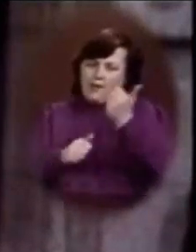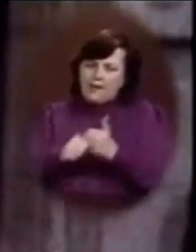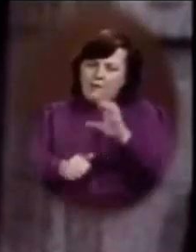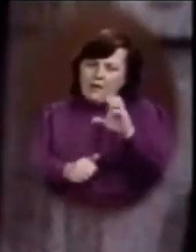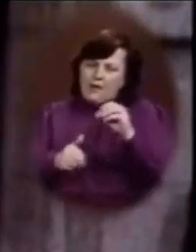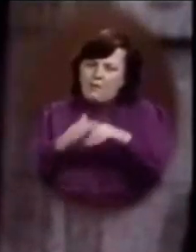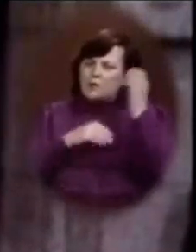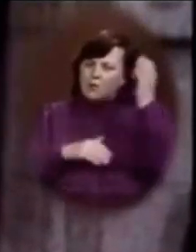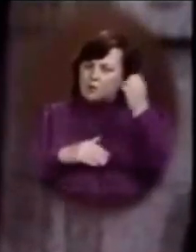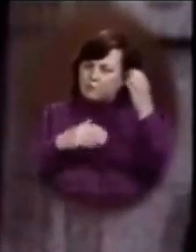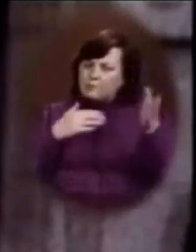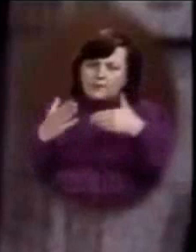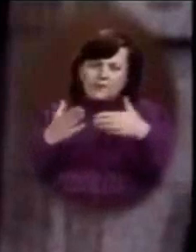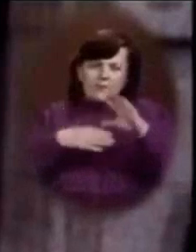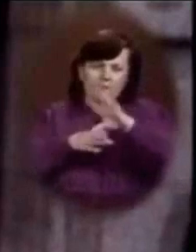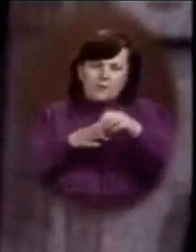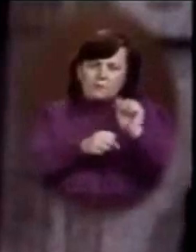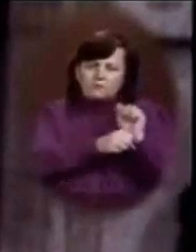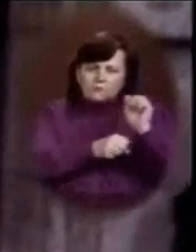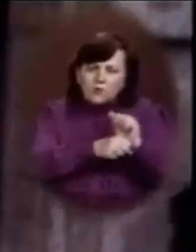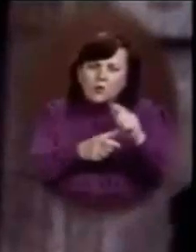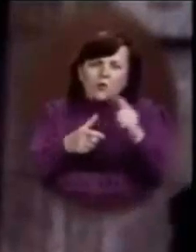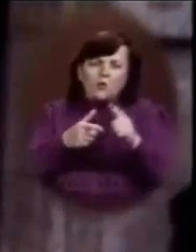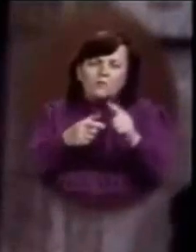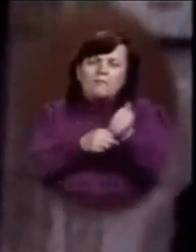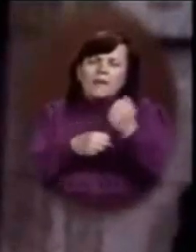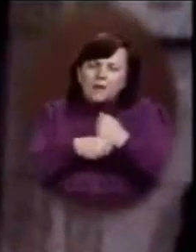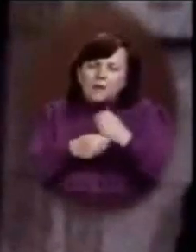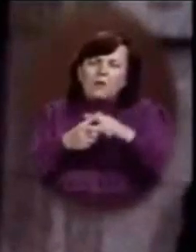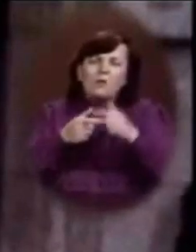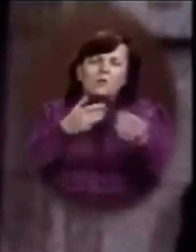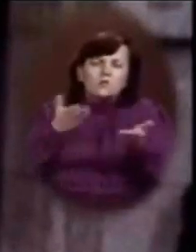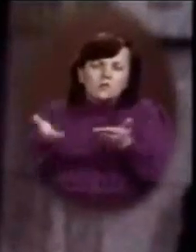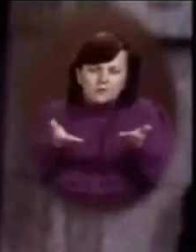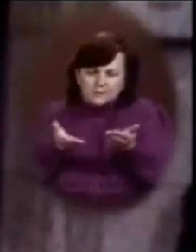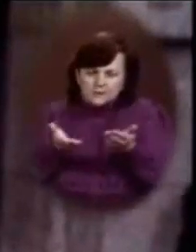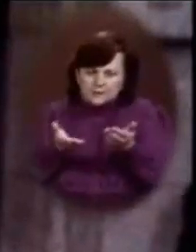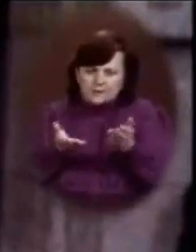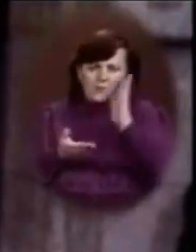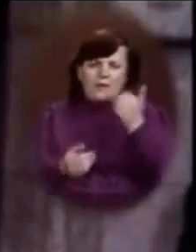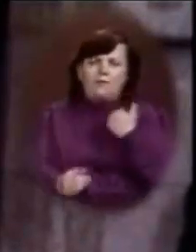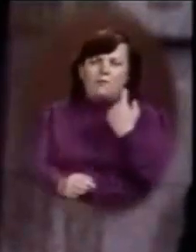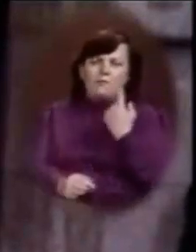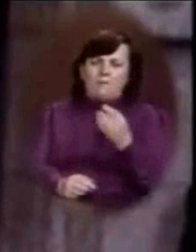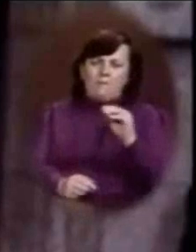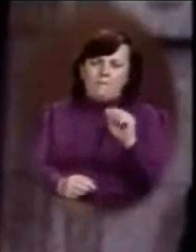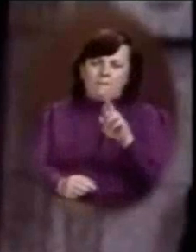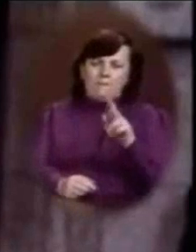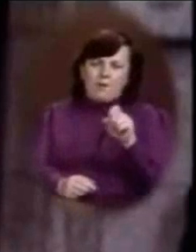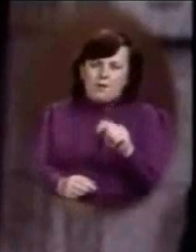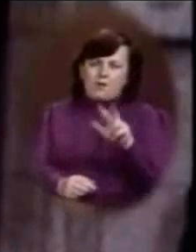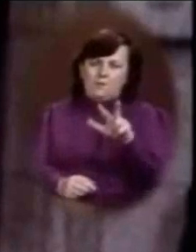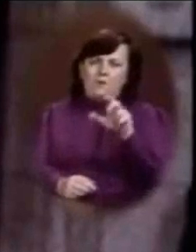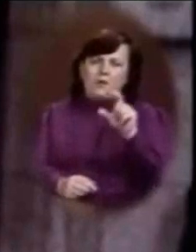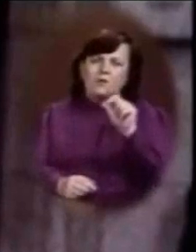whether engaged in manufacturing or in services, will have a single market of 320 million